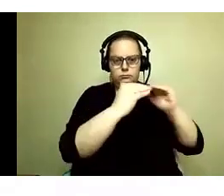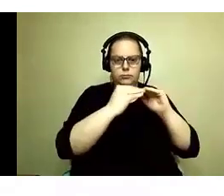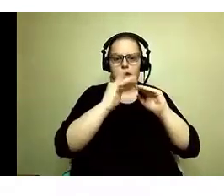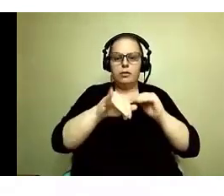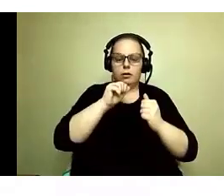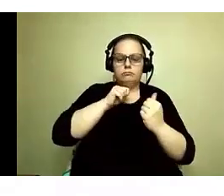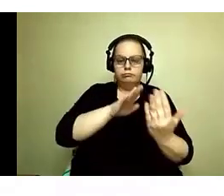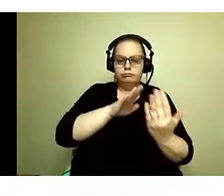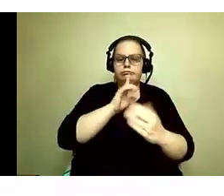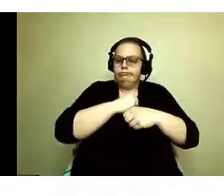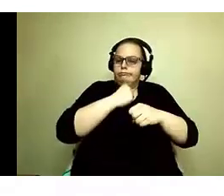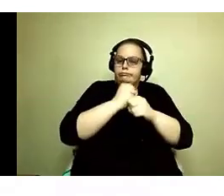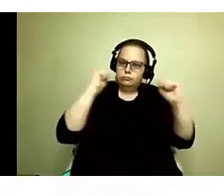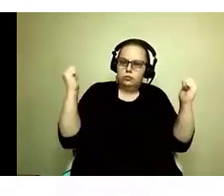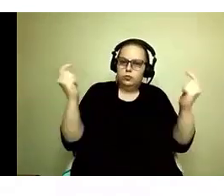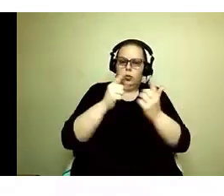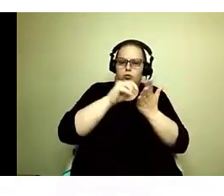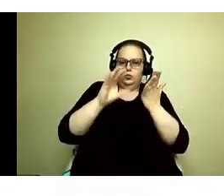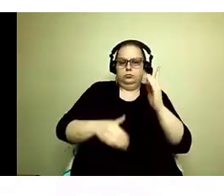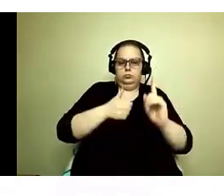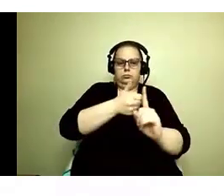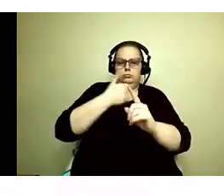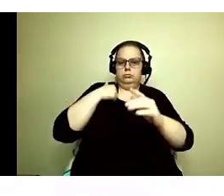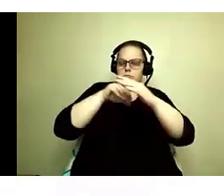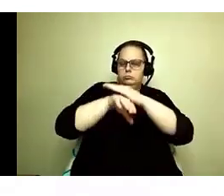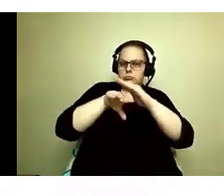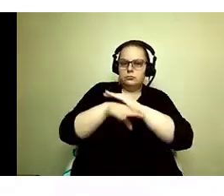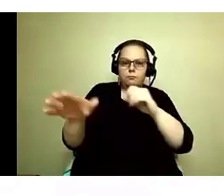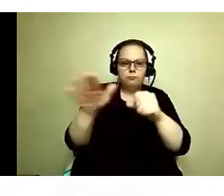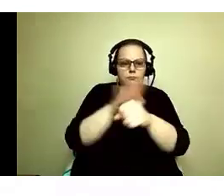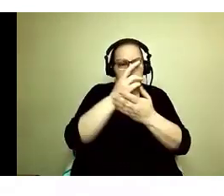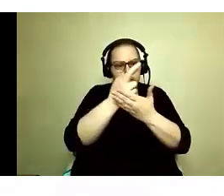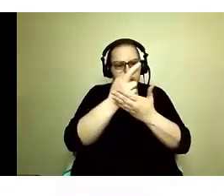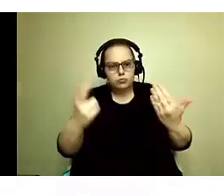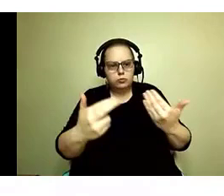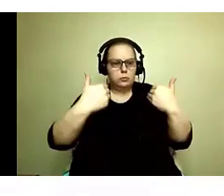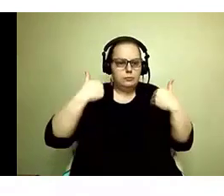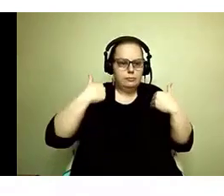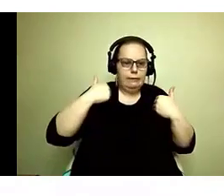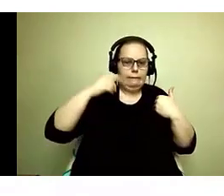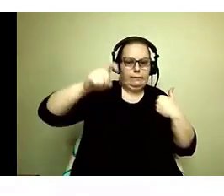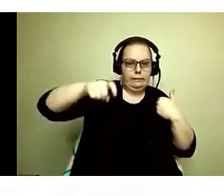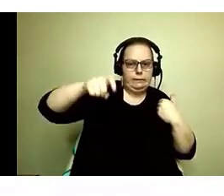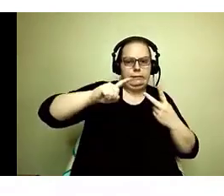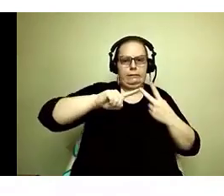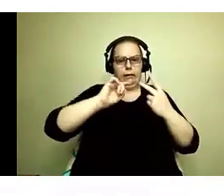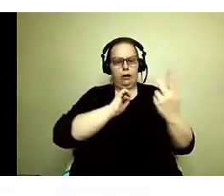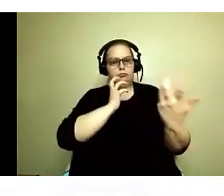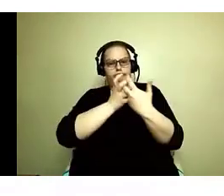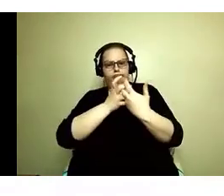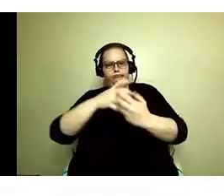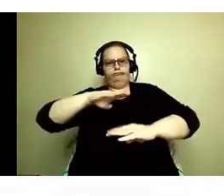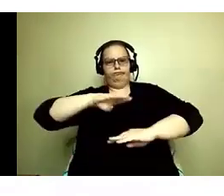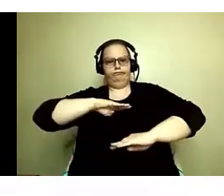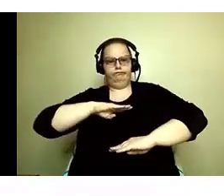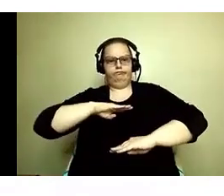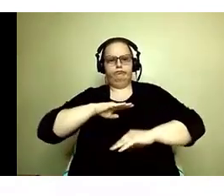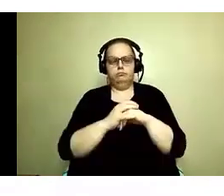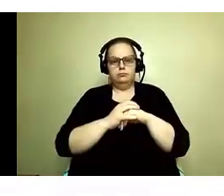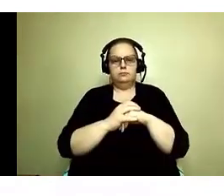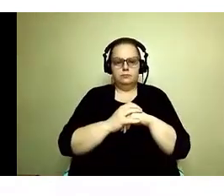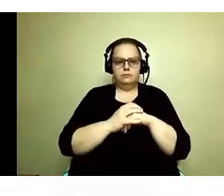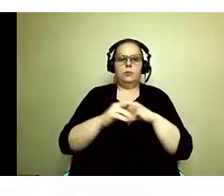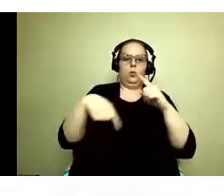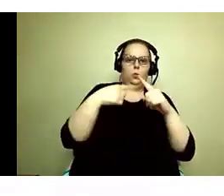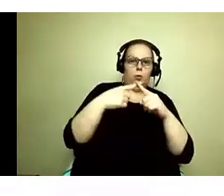student has access to the resources they need, when they need it, and the way they need it, and at the time that they need